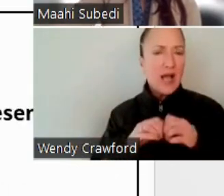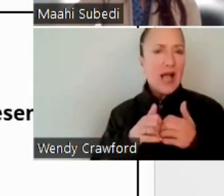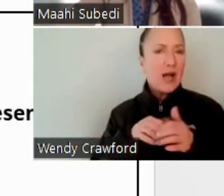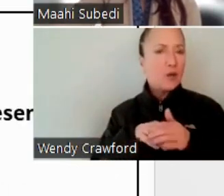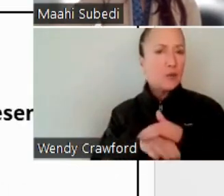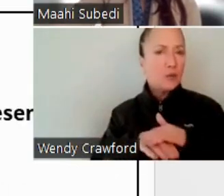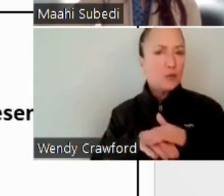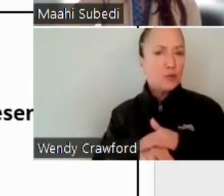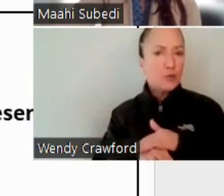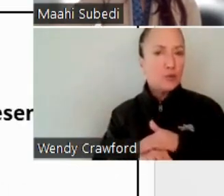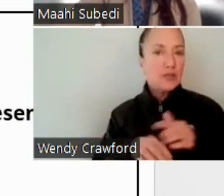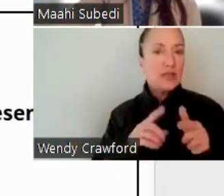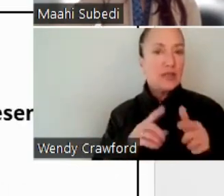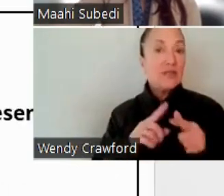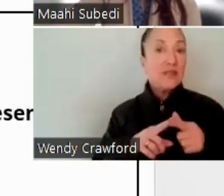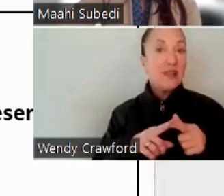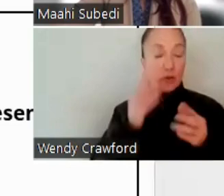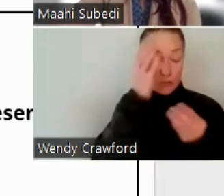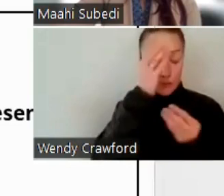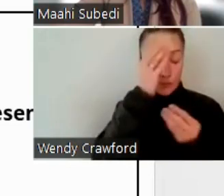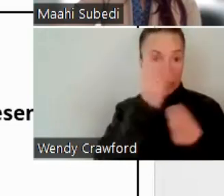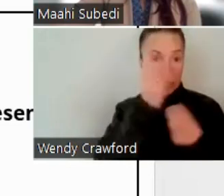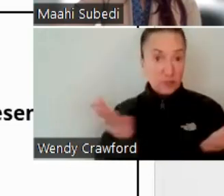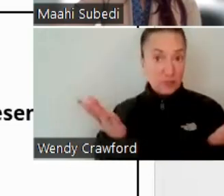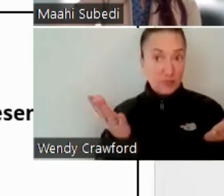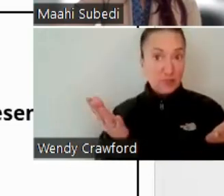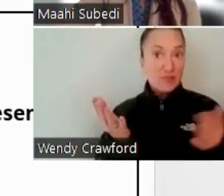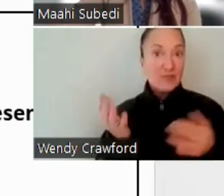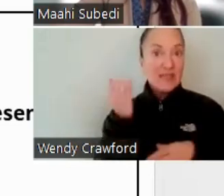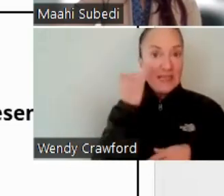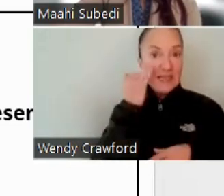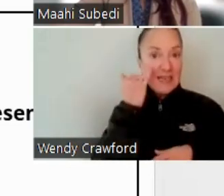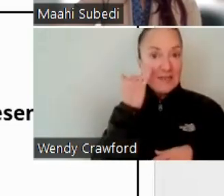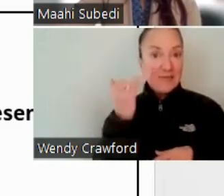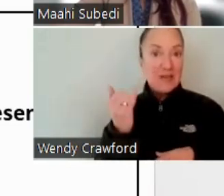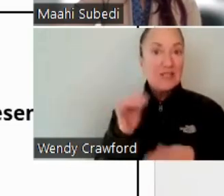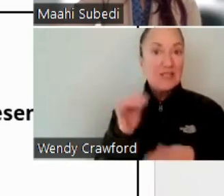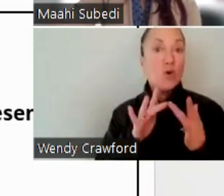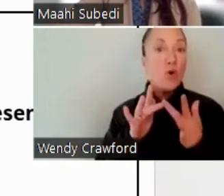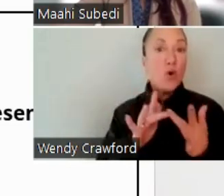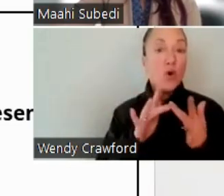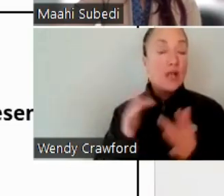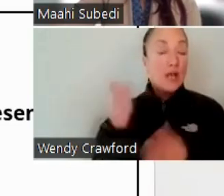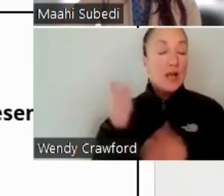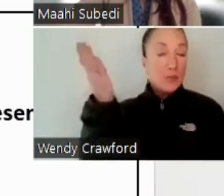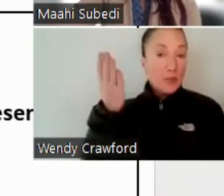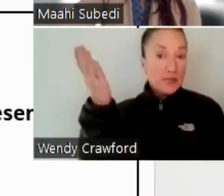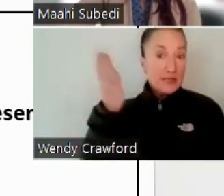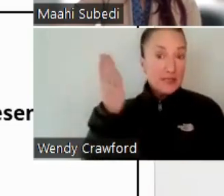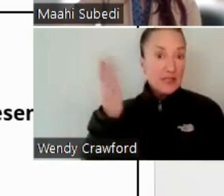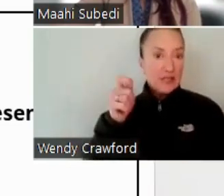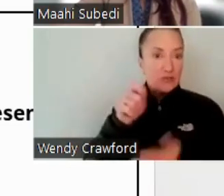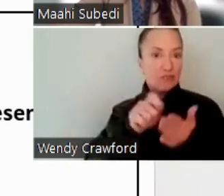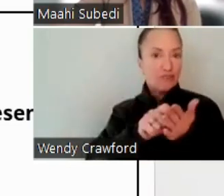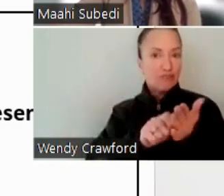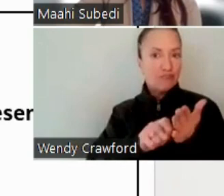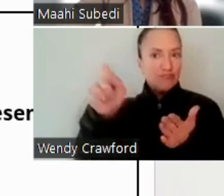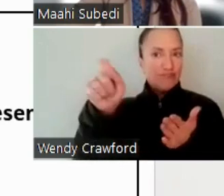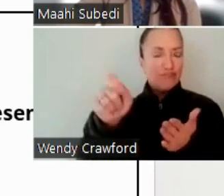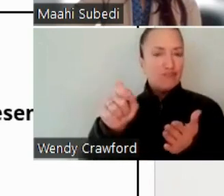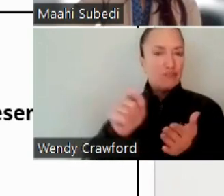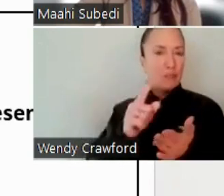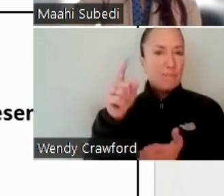We always give out this resource as well to anyone who doesn't have it yet. It's an online presentation checklist. It's a one-page